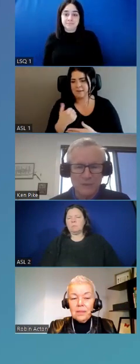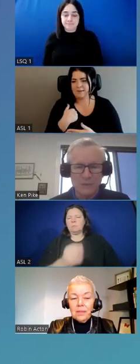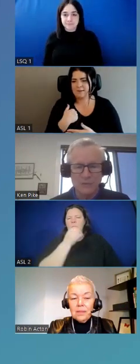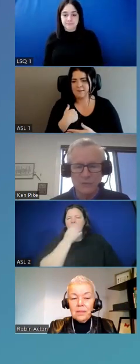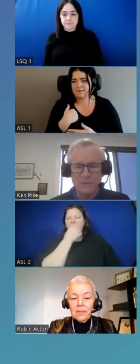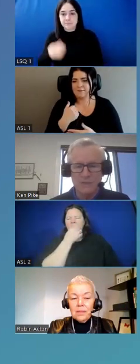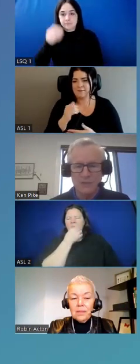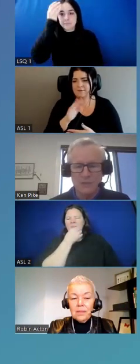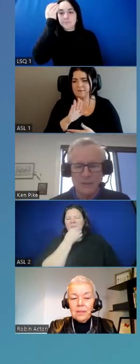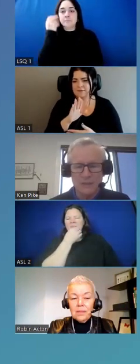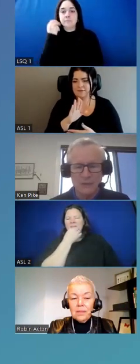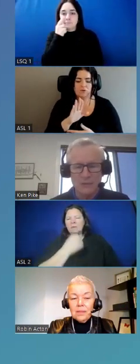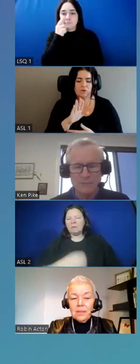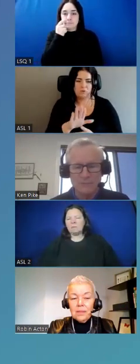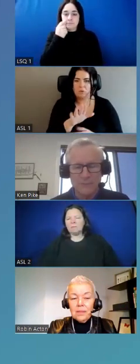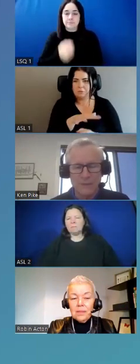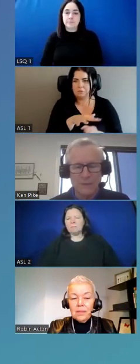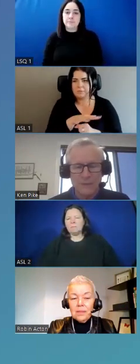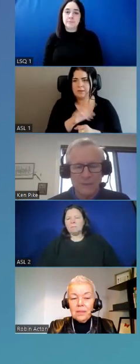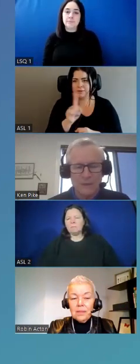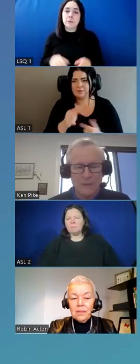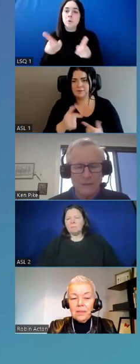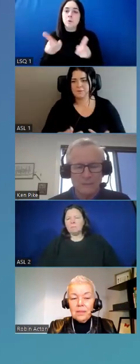a particular jurisdiction. And I know